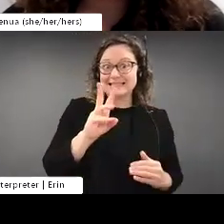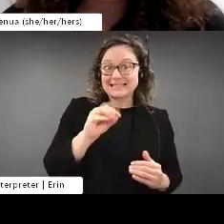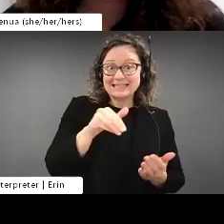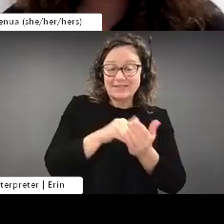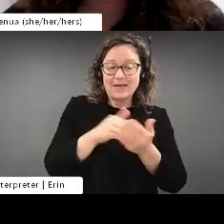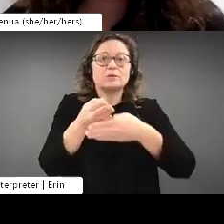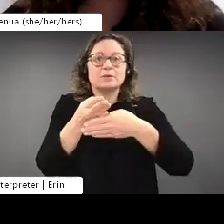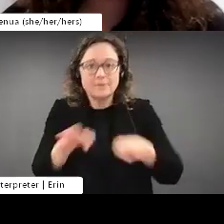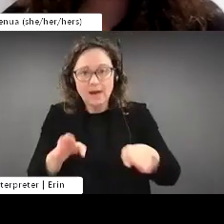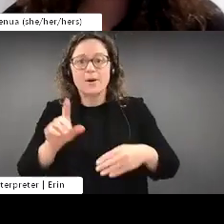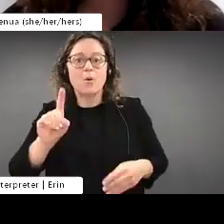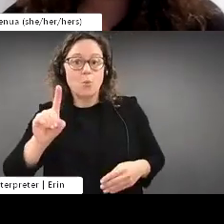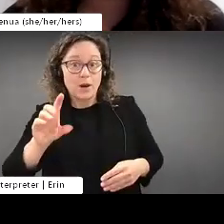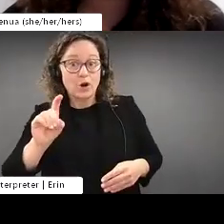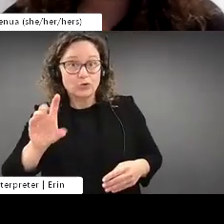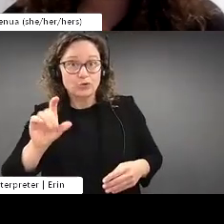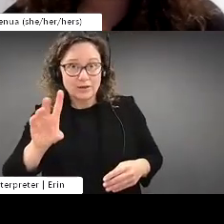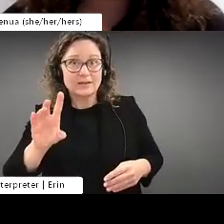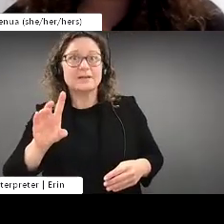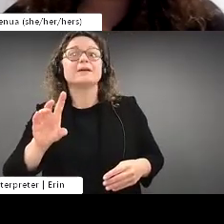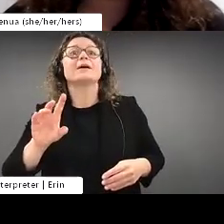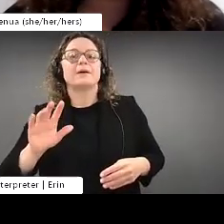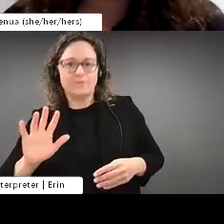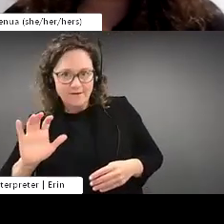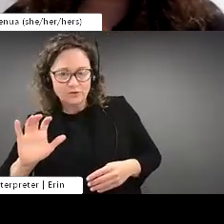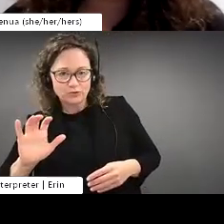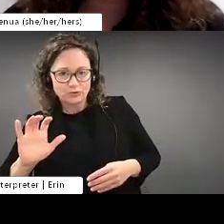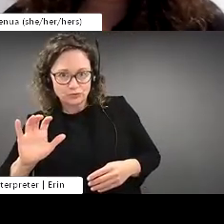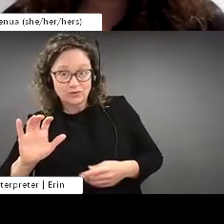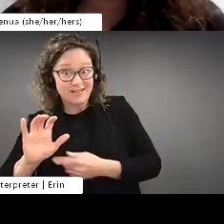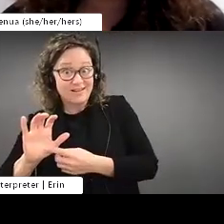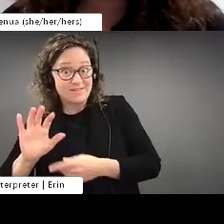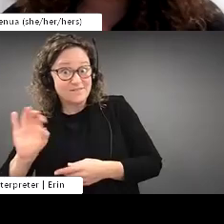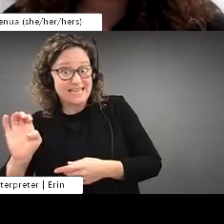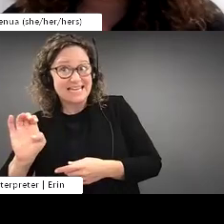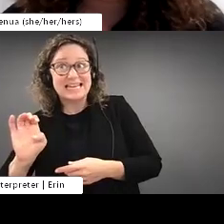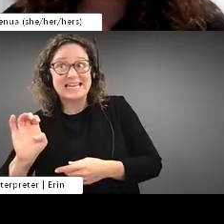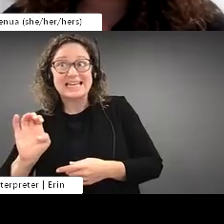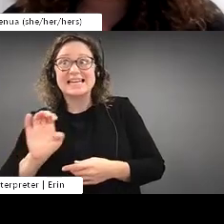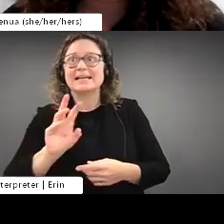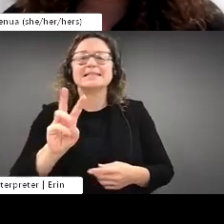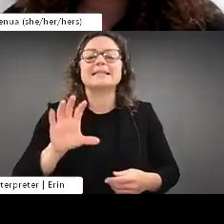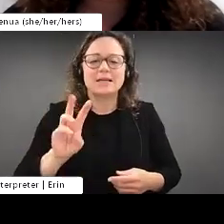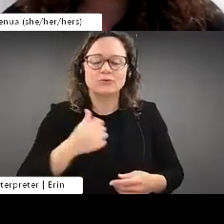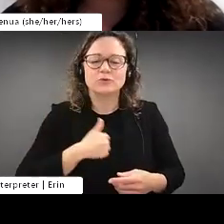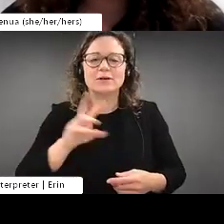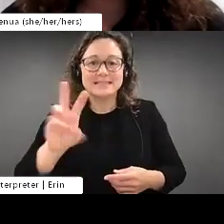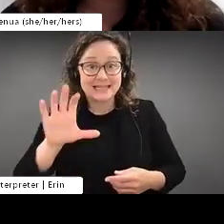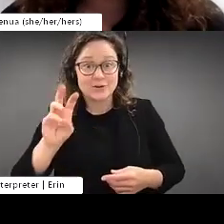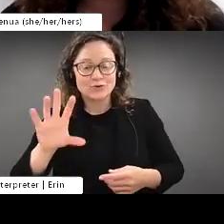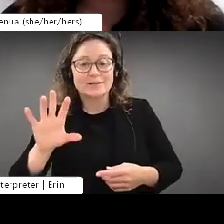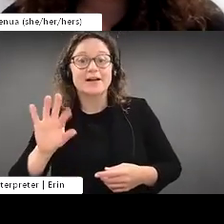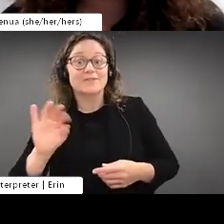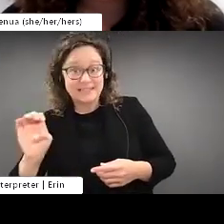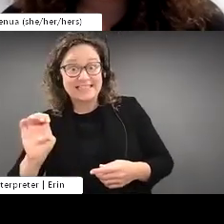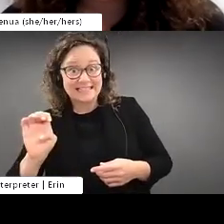our total cost of fees. So when we bring down the 600 to our total cost of fees, plus the original borrowed amount of 100,